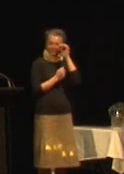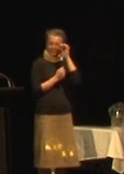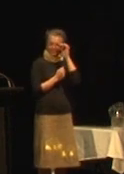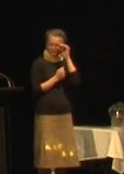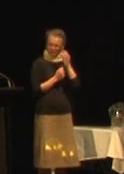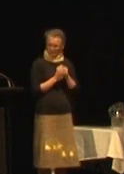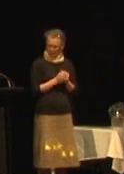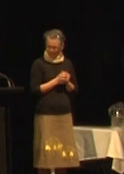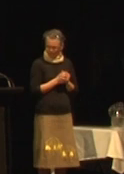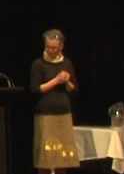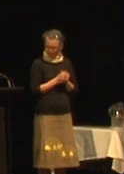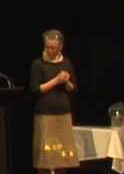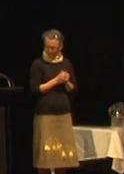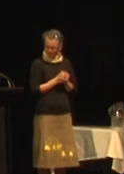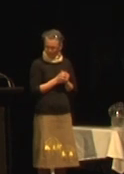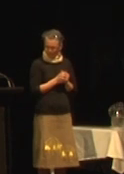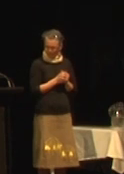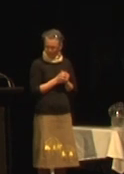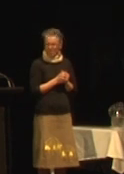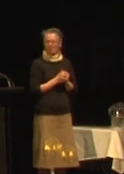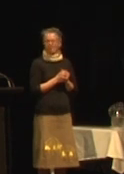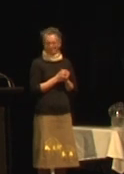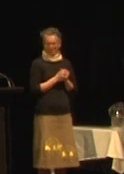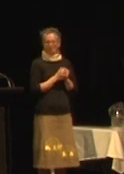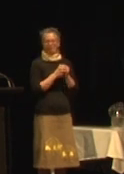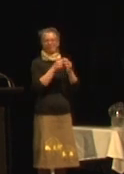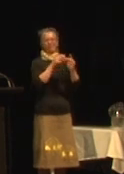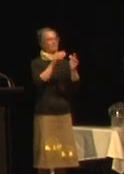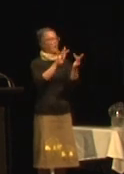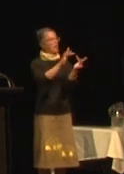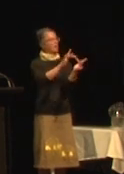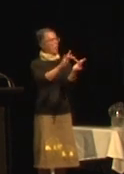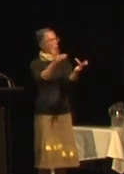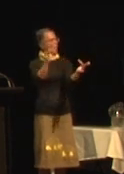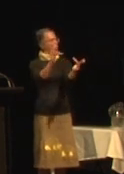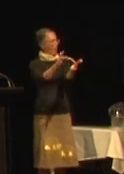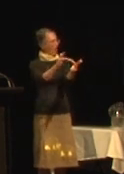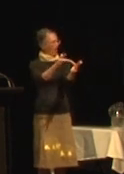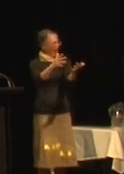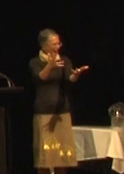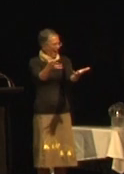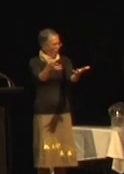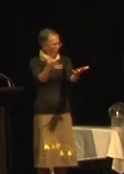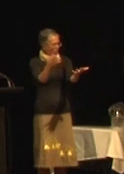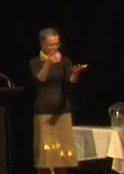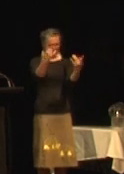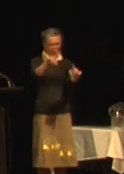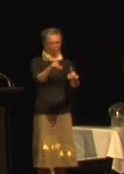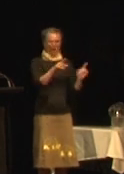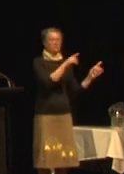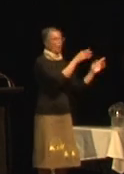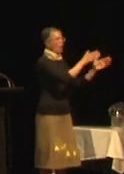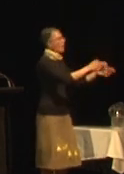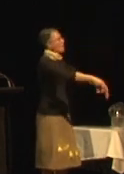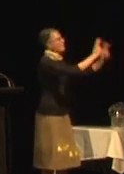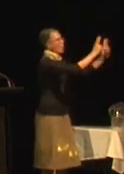a digital presence, weaving it all together. Of course, why would you not? And it seems that very few institutions, certainly the ones I've worked at, have a